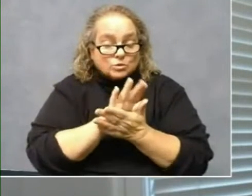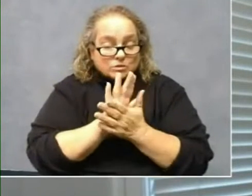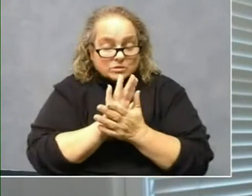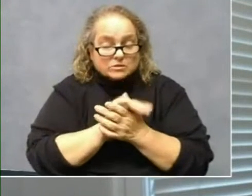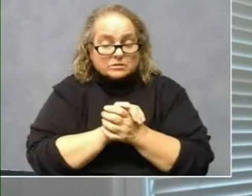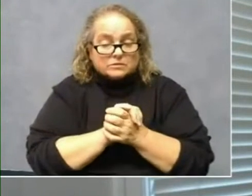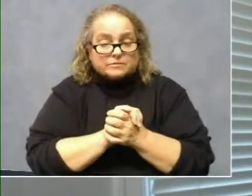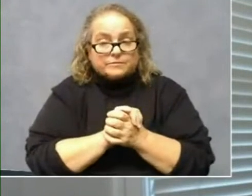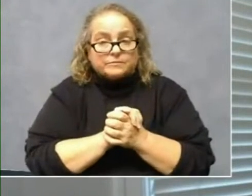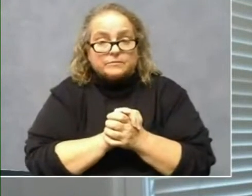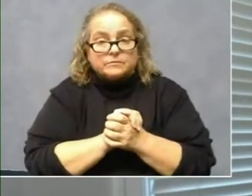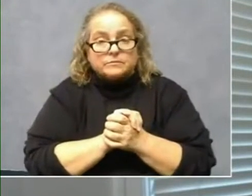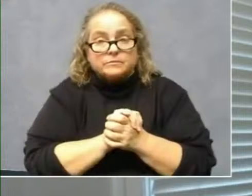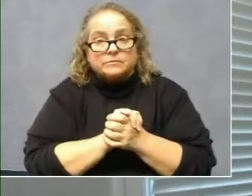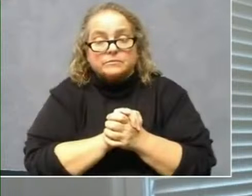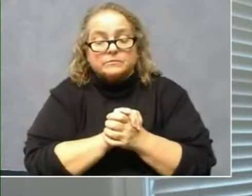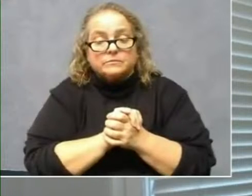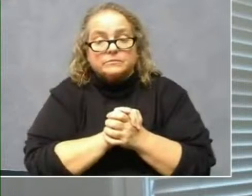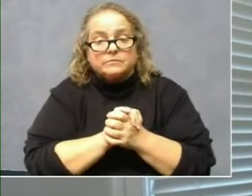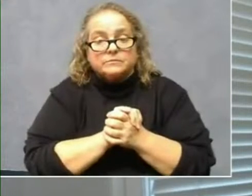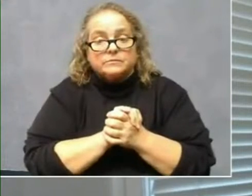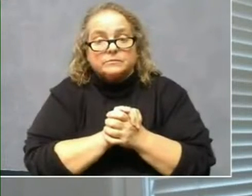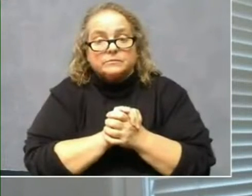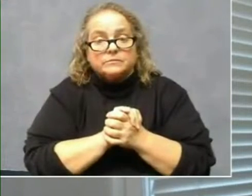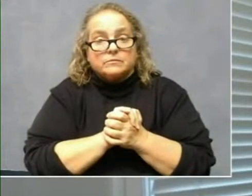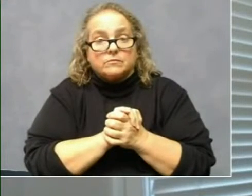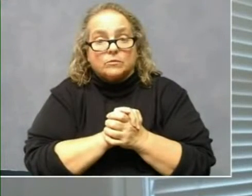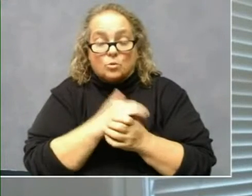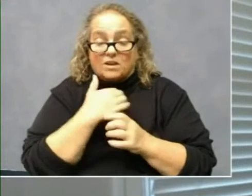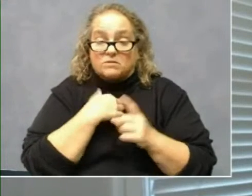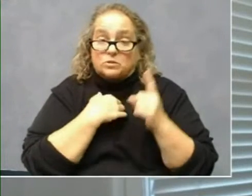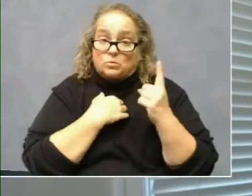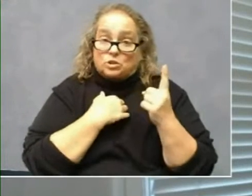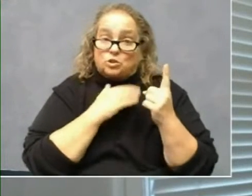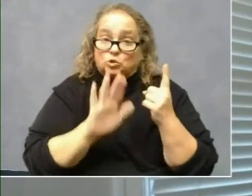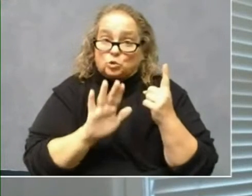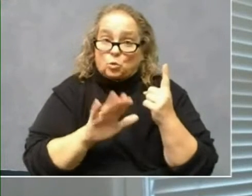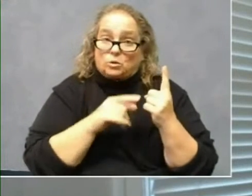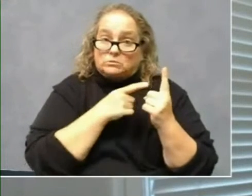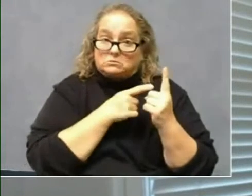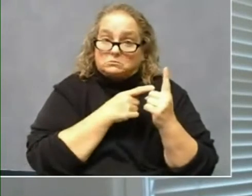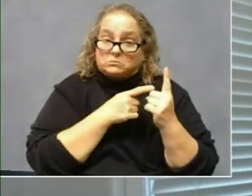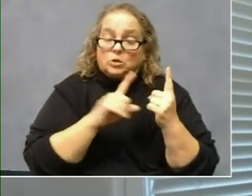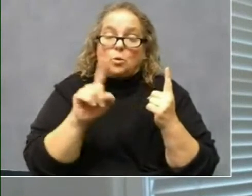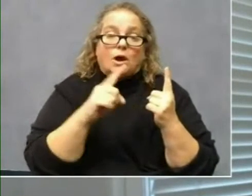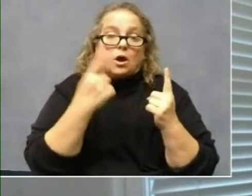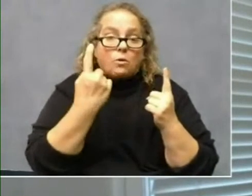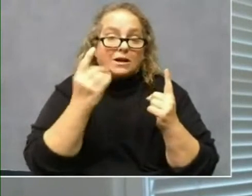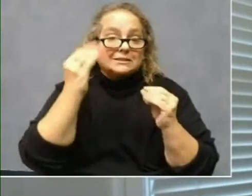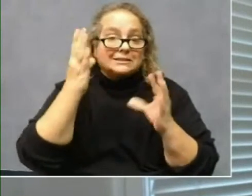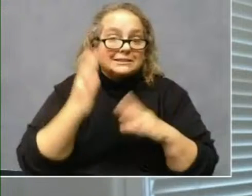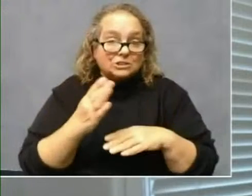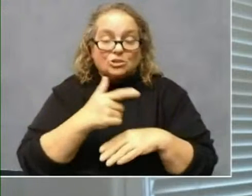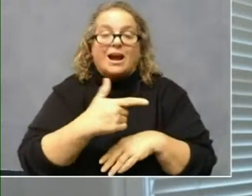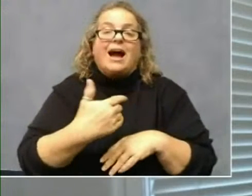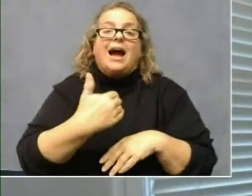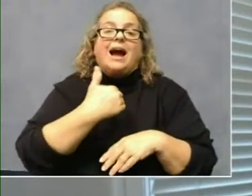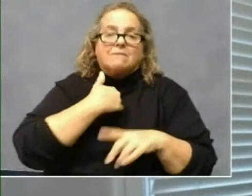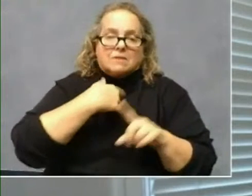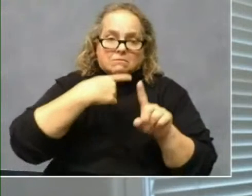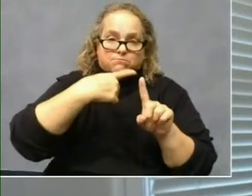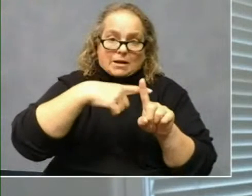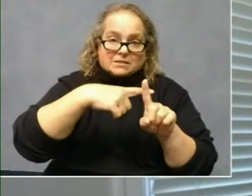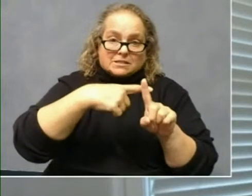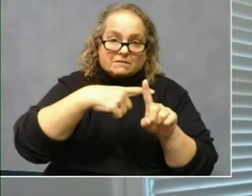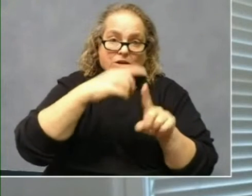the overall picture. We have a school where one teacher was positive with COVID-19.